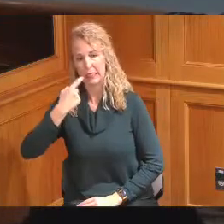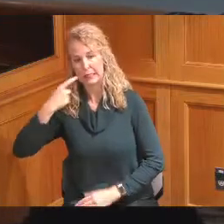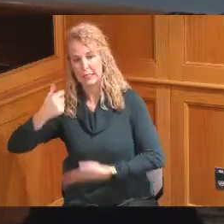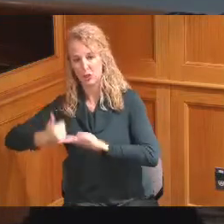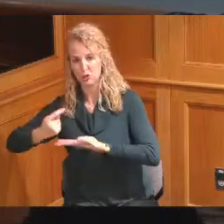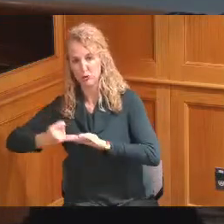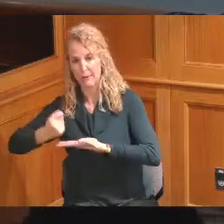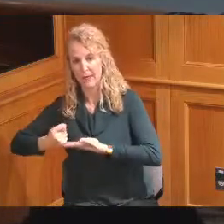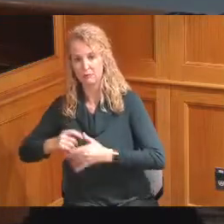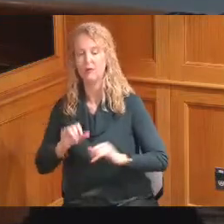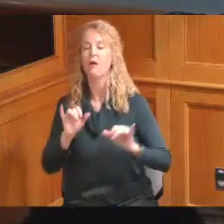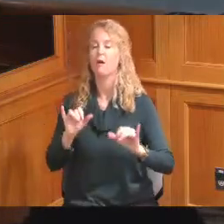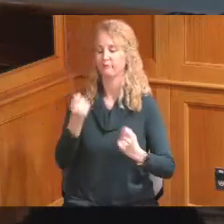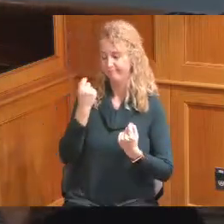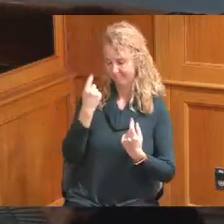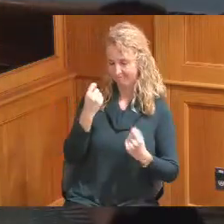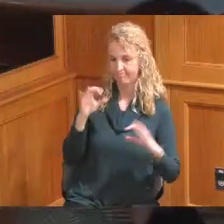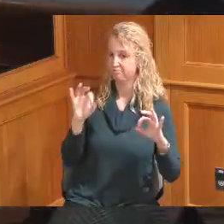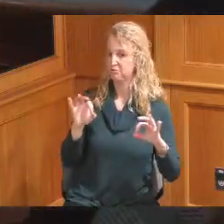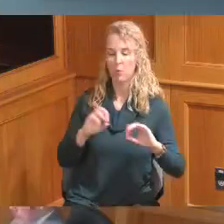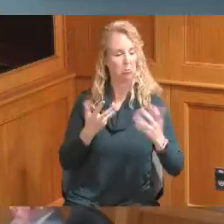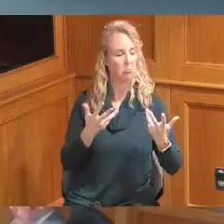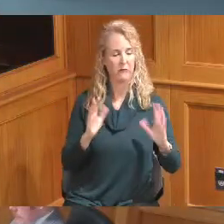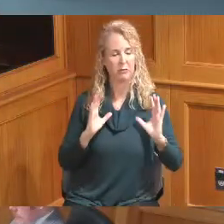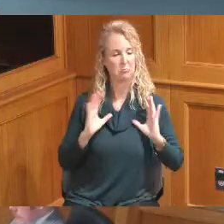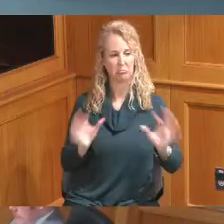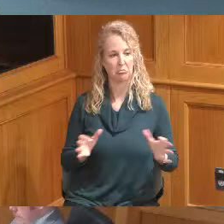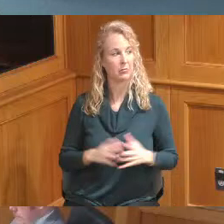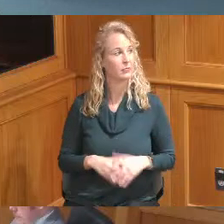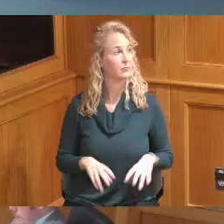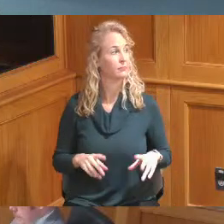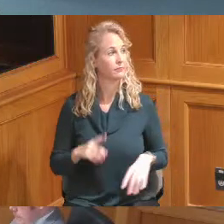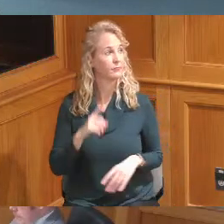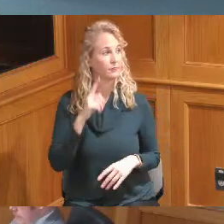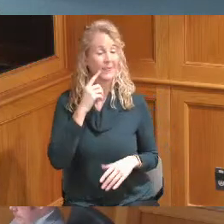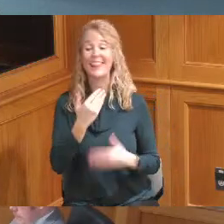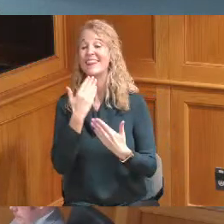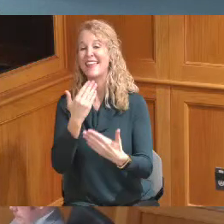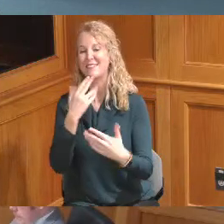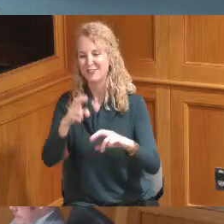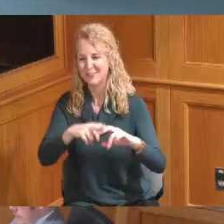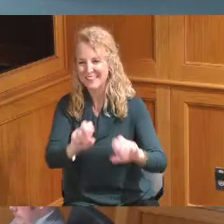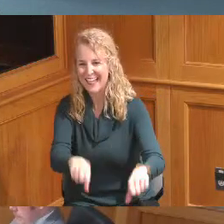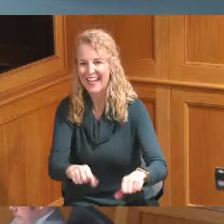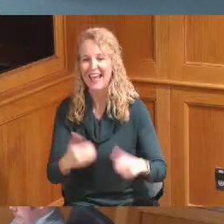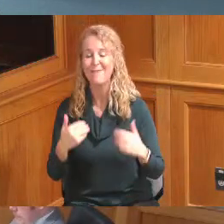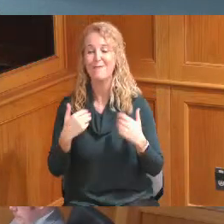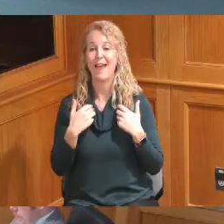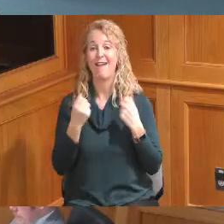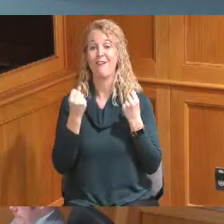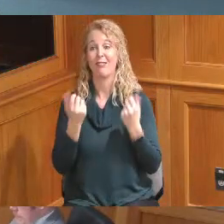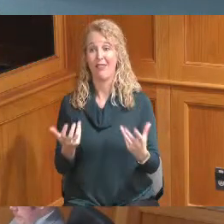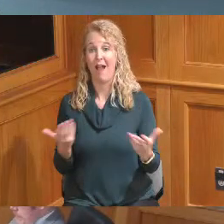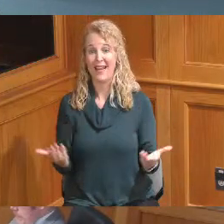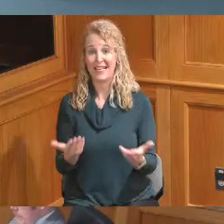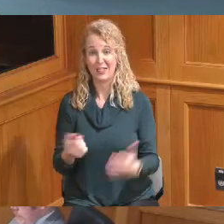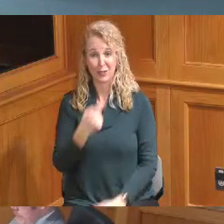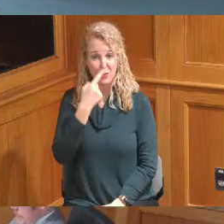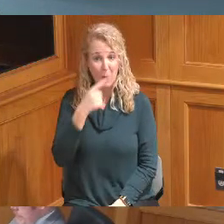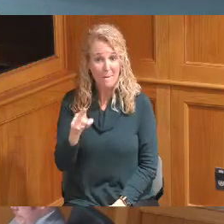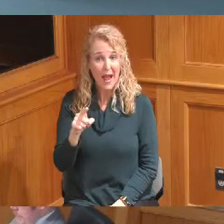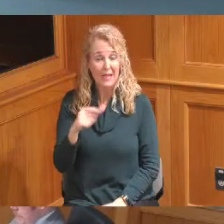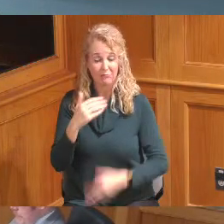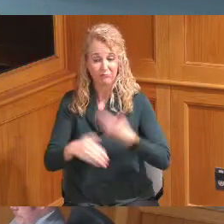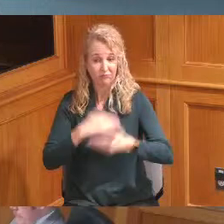Awesome. Okay, thank you. Did you have any other No, questions? nothing else. Yeah, I think thank you very much. We have a lot on here. Can we maybe